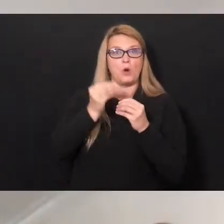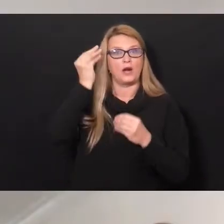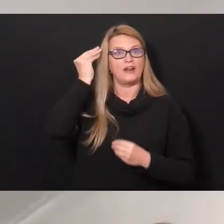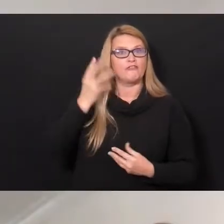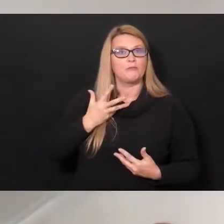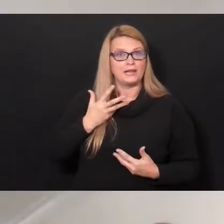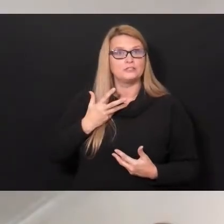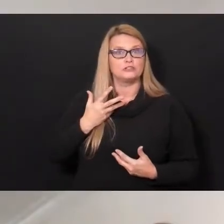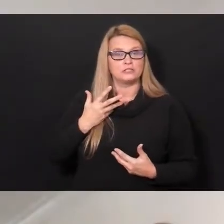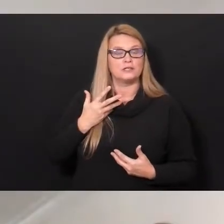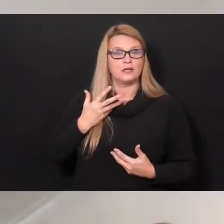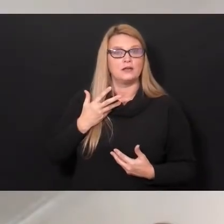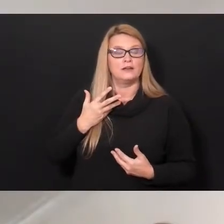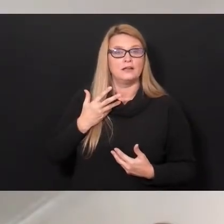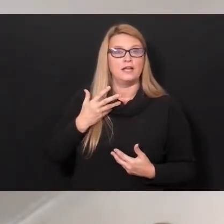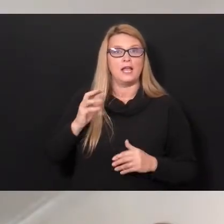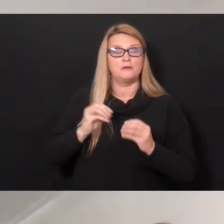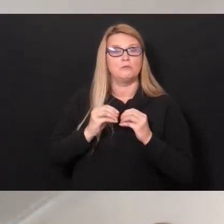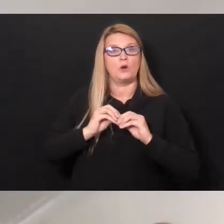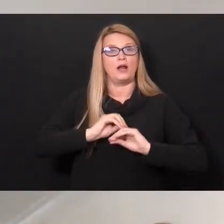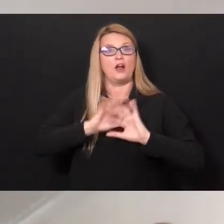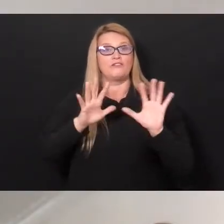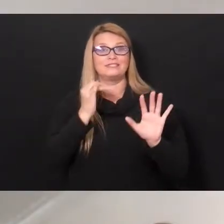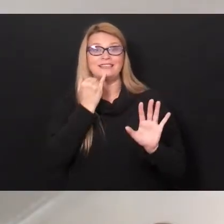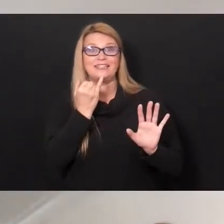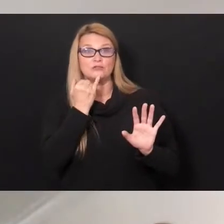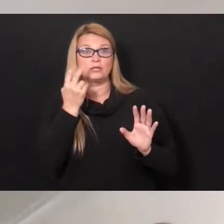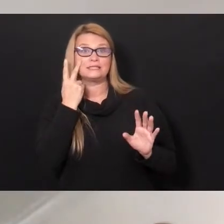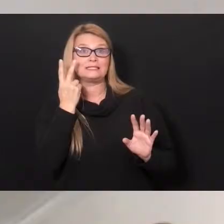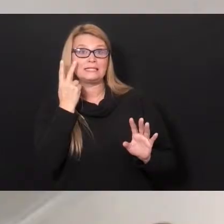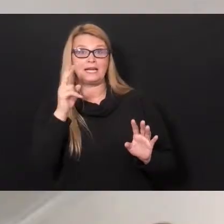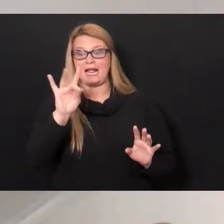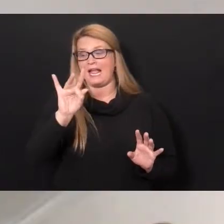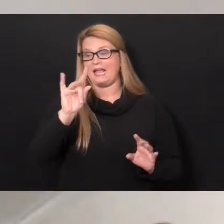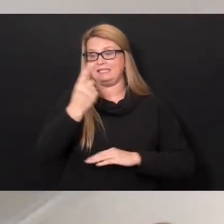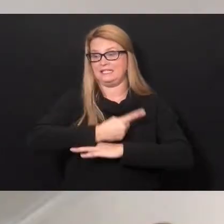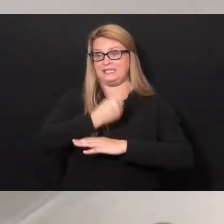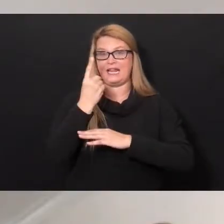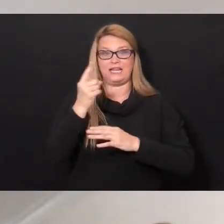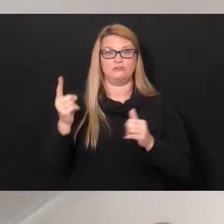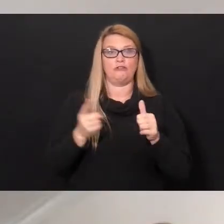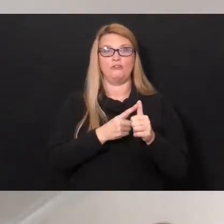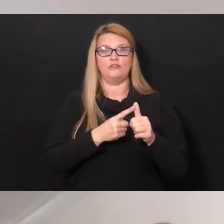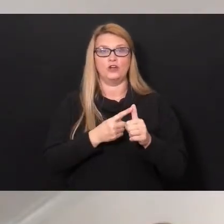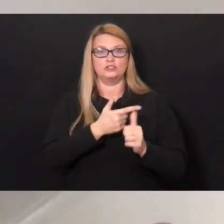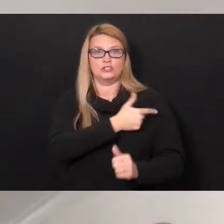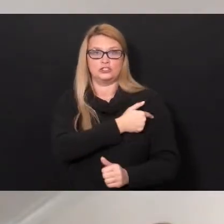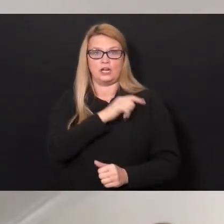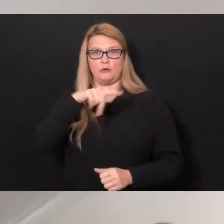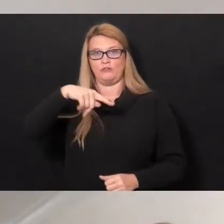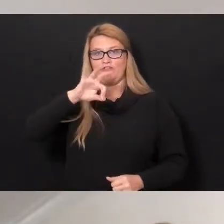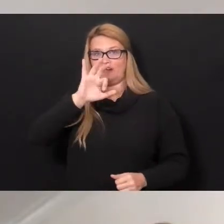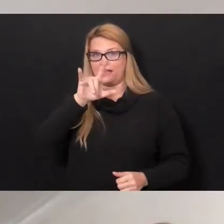I think, where in Israel, what they've seen 18 days after the first dose of Pfizer, they've seen a 60%